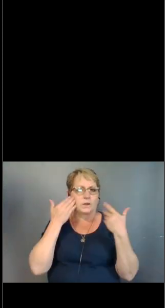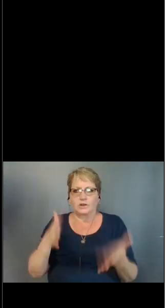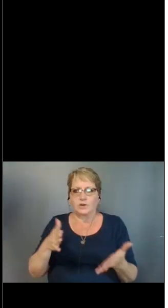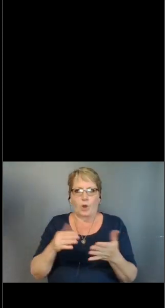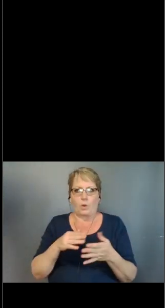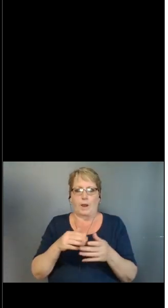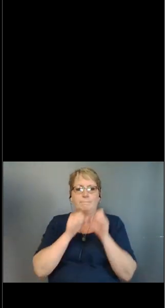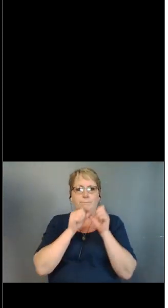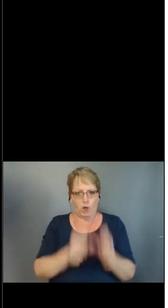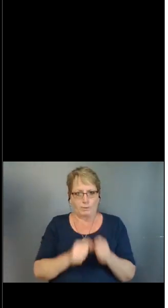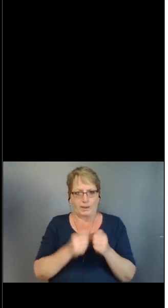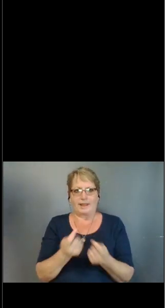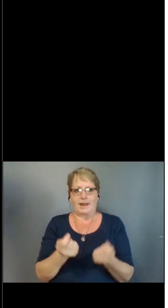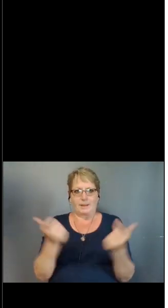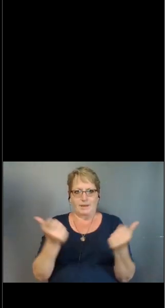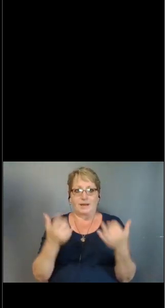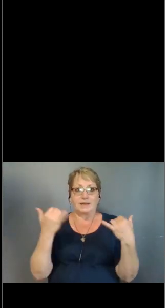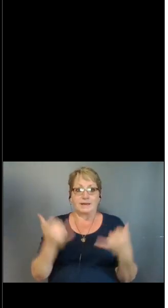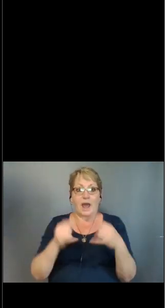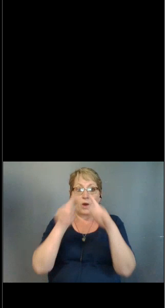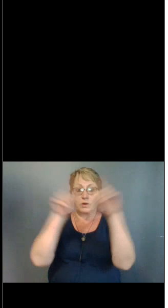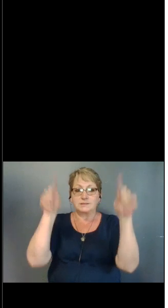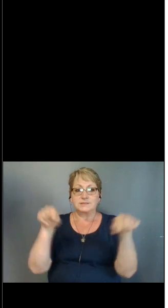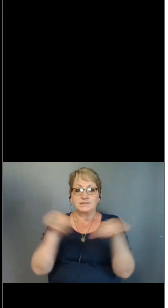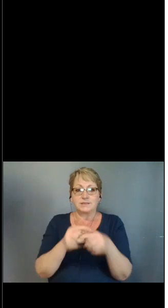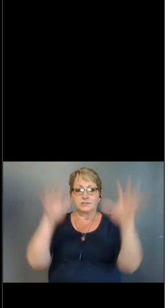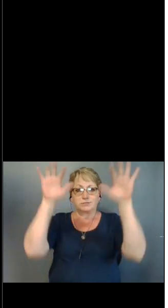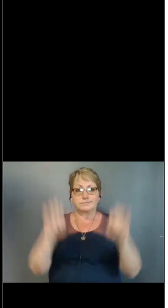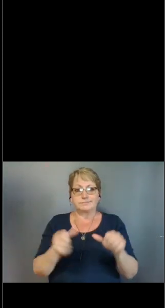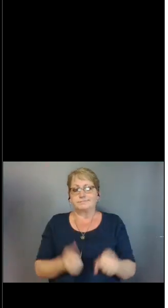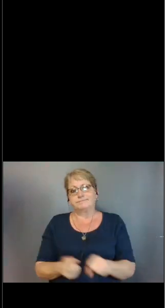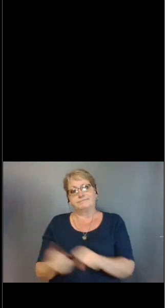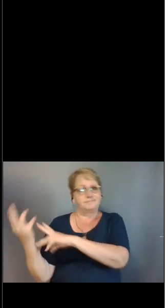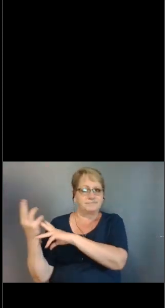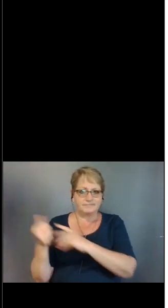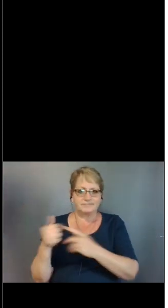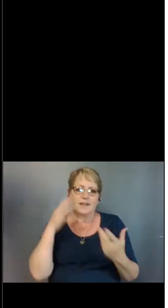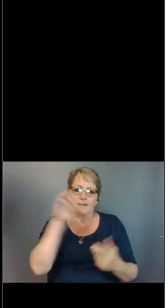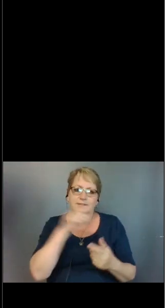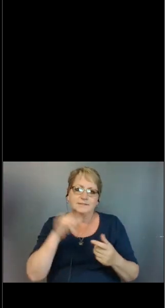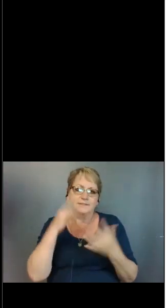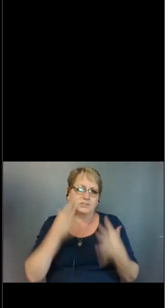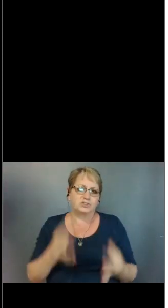with the bus signs gone, I guess that decision has already been made.